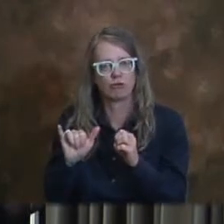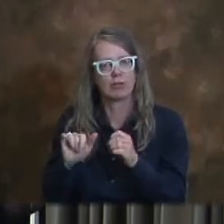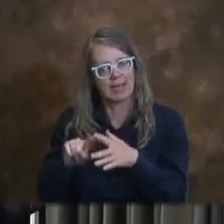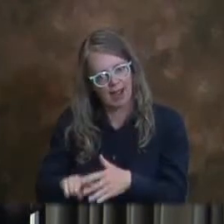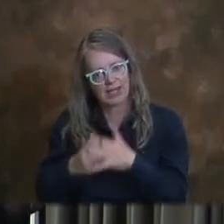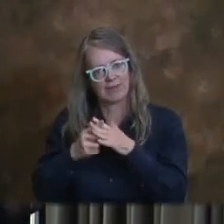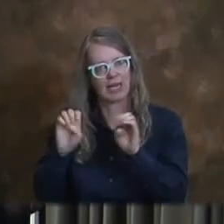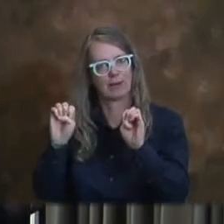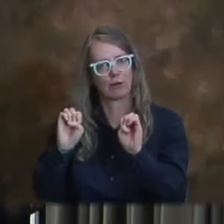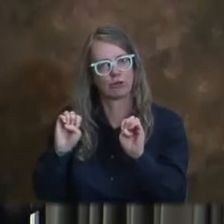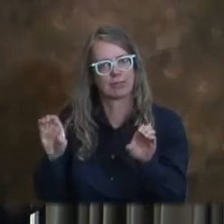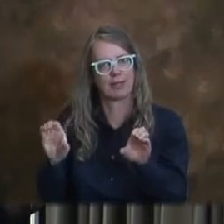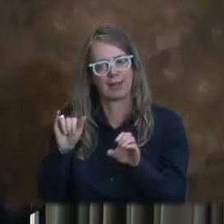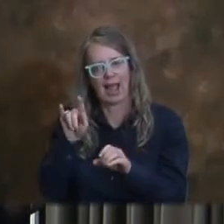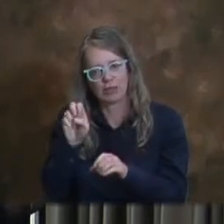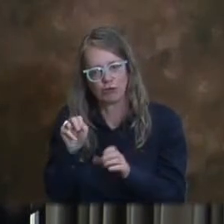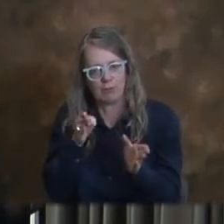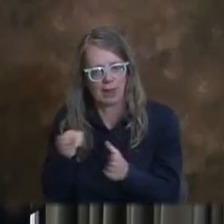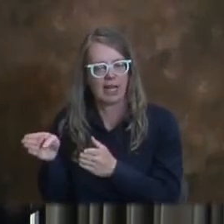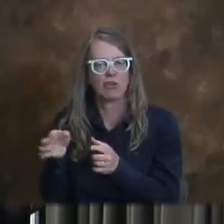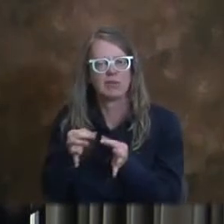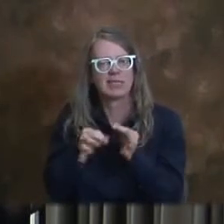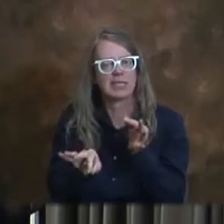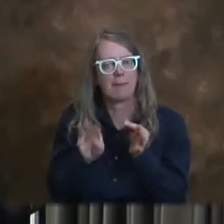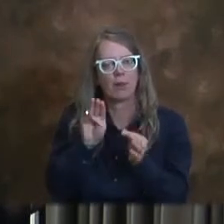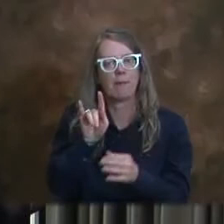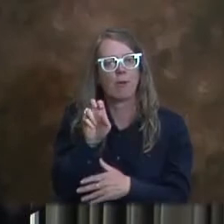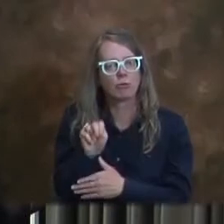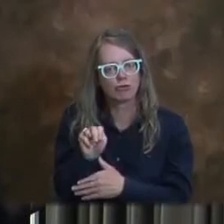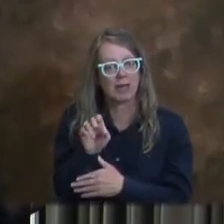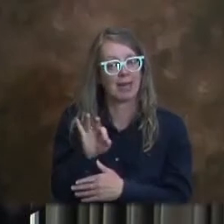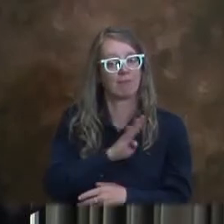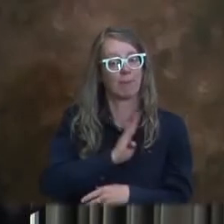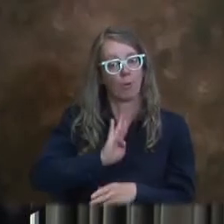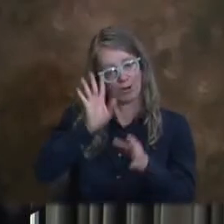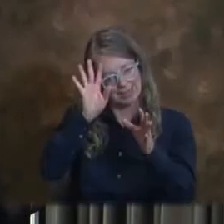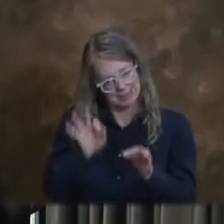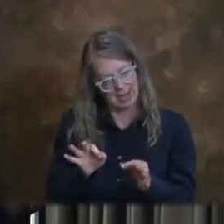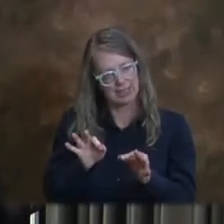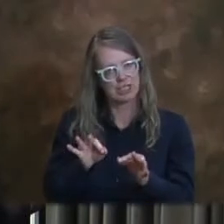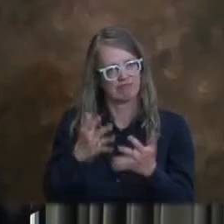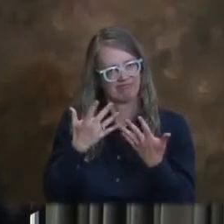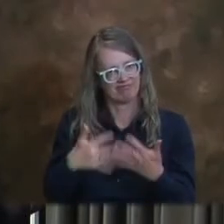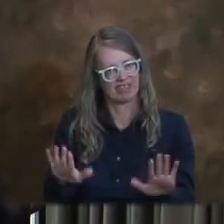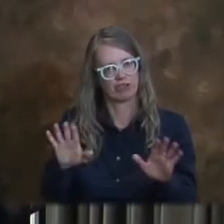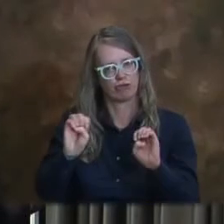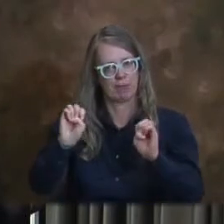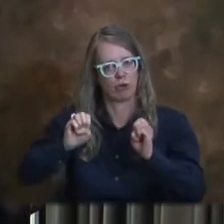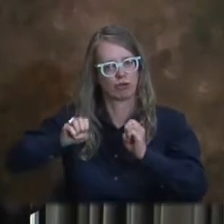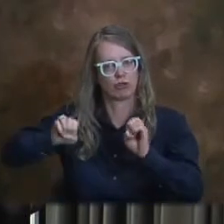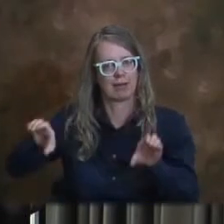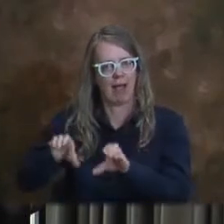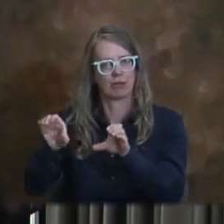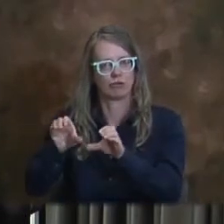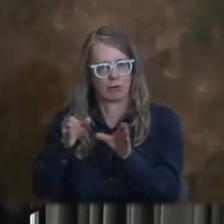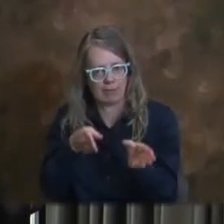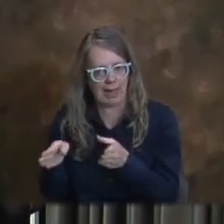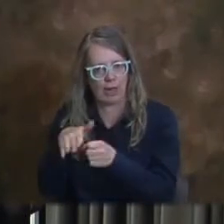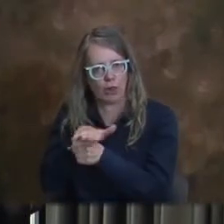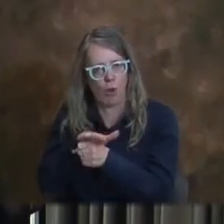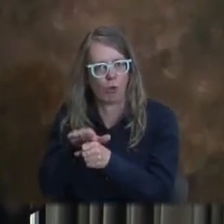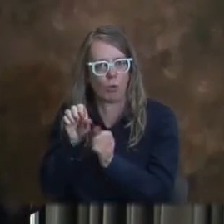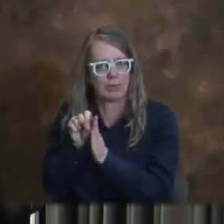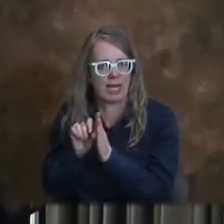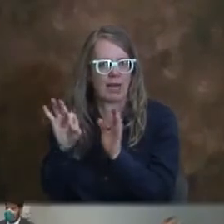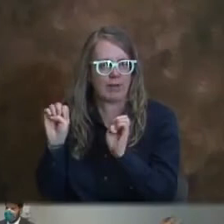so it'd just simply be a motion to, if the board decides to rescind the emergency action plan in the local state of emergency. Okay,